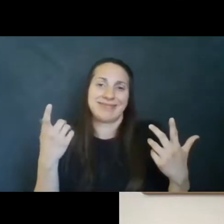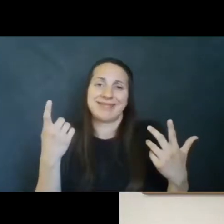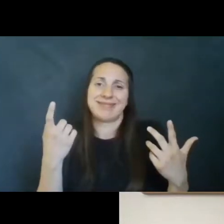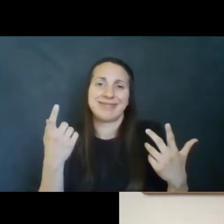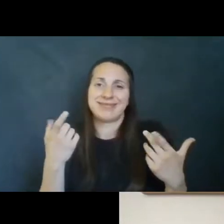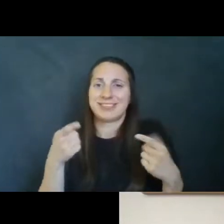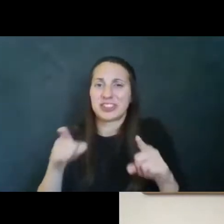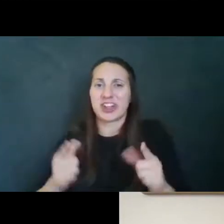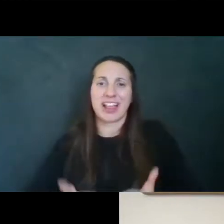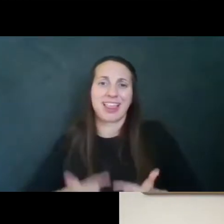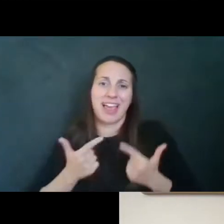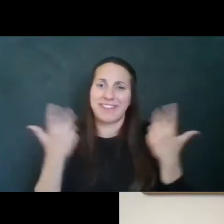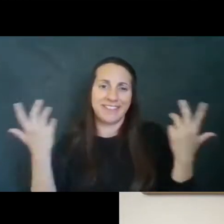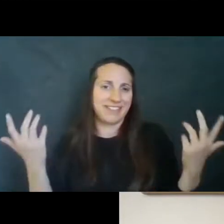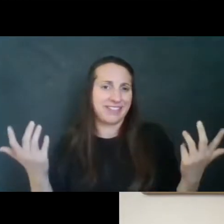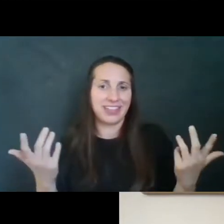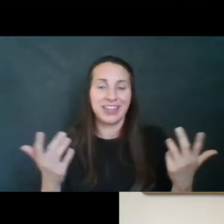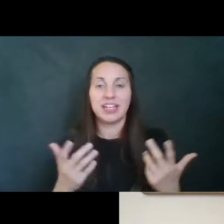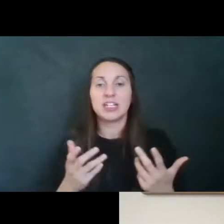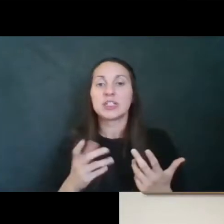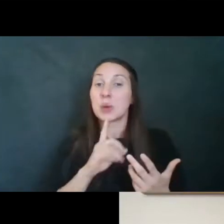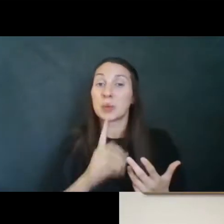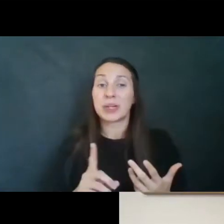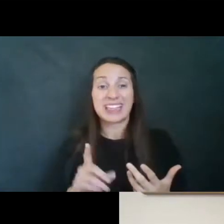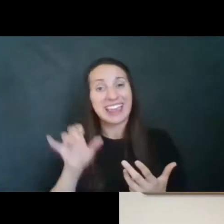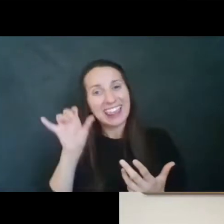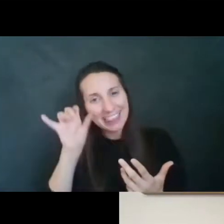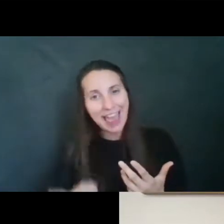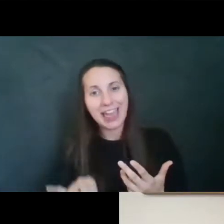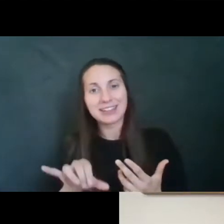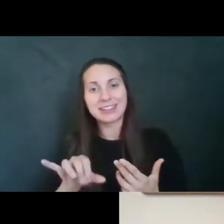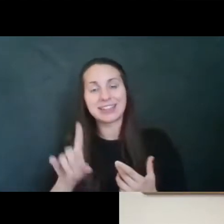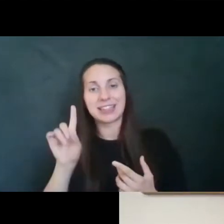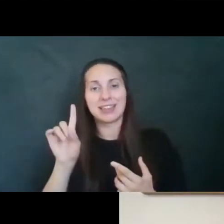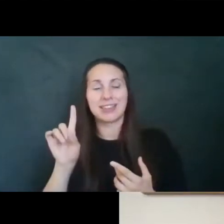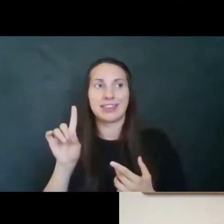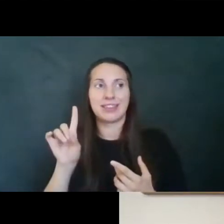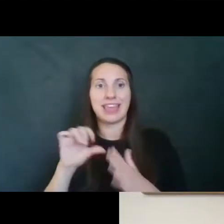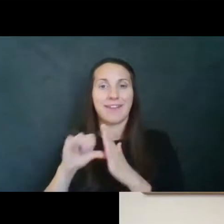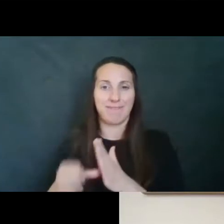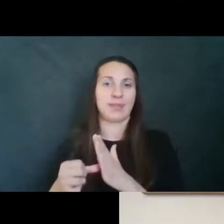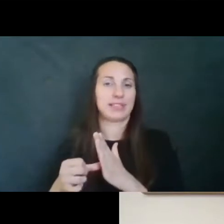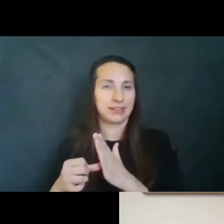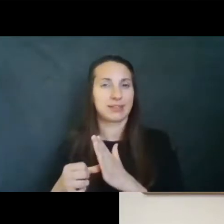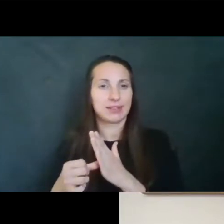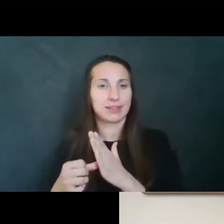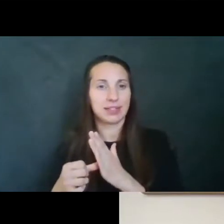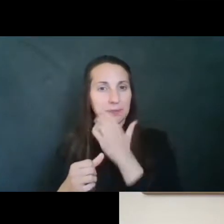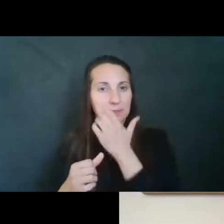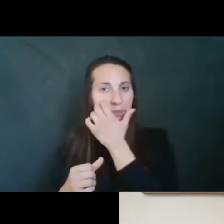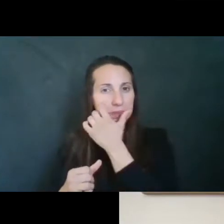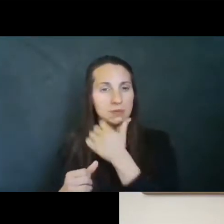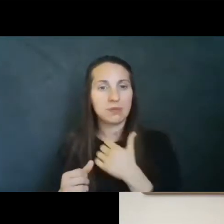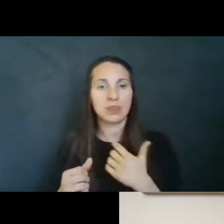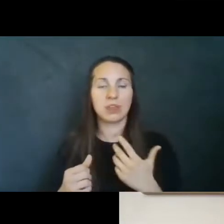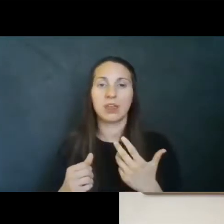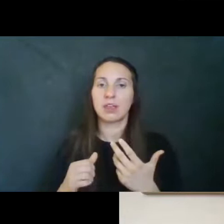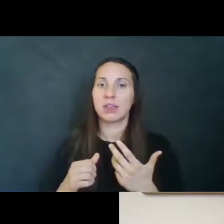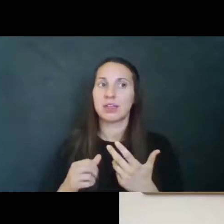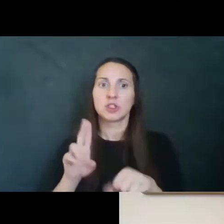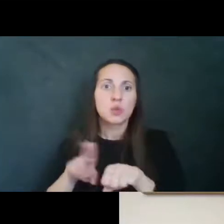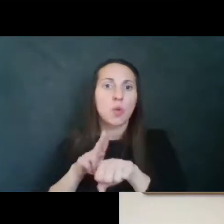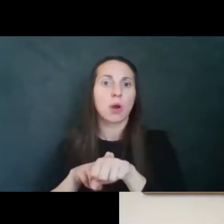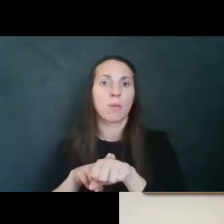points, really bringing that to the forefront and making it normal or typical or standard in